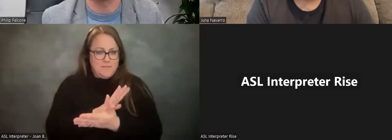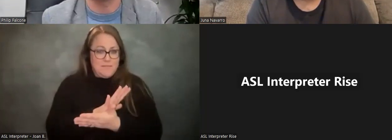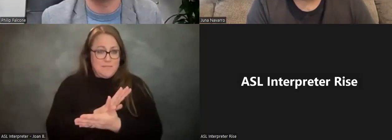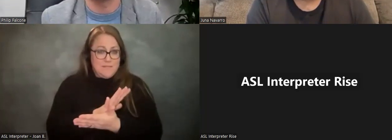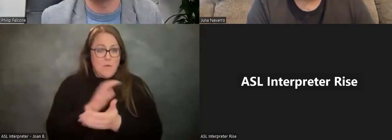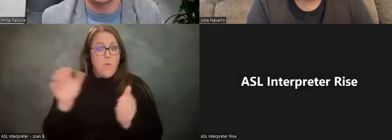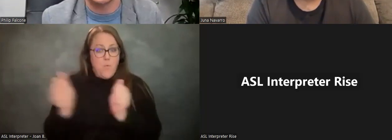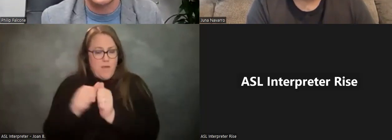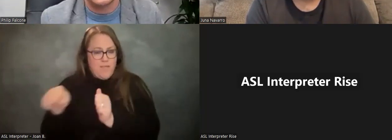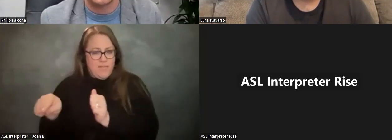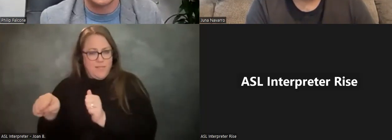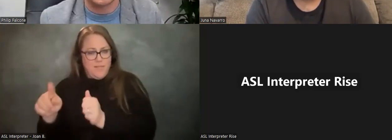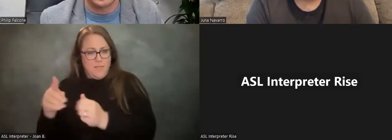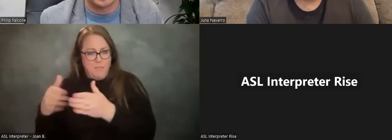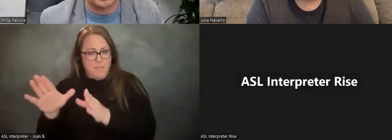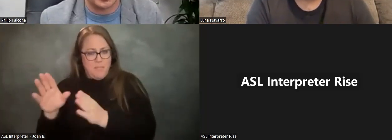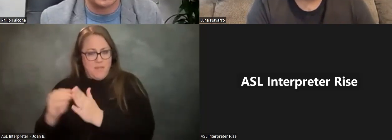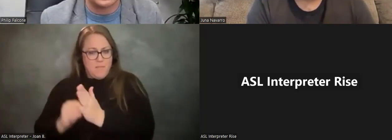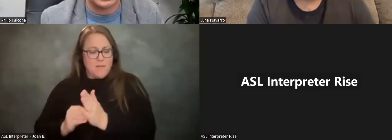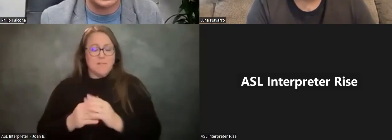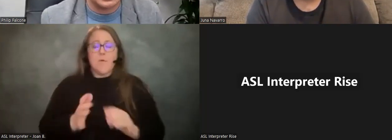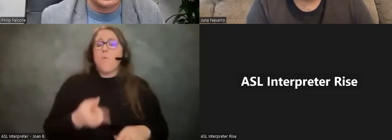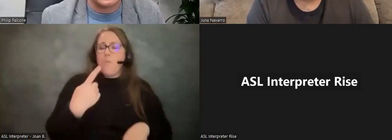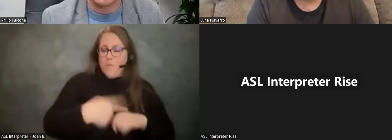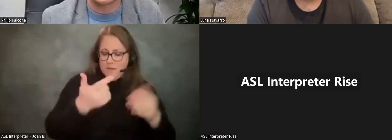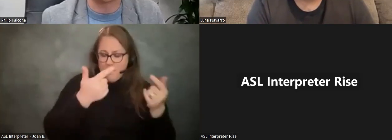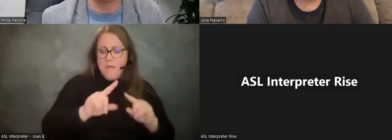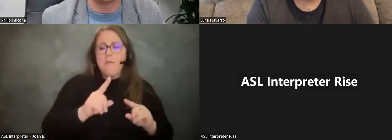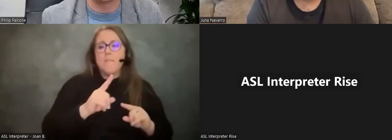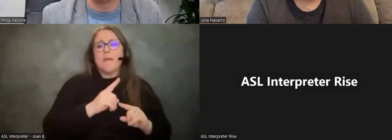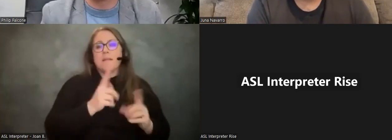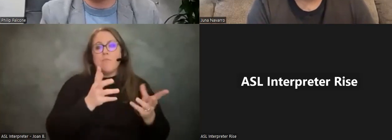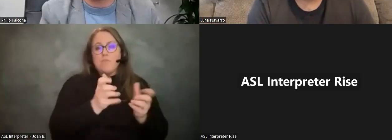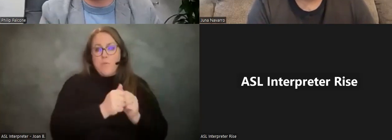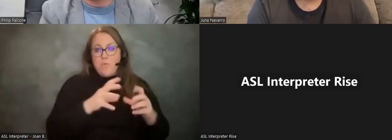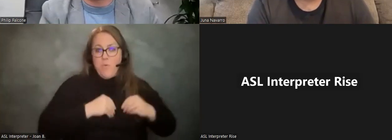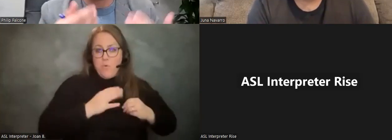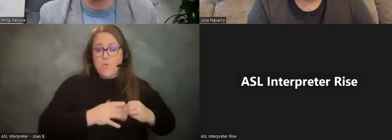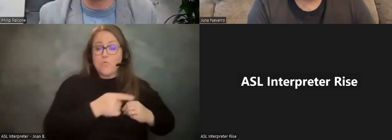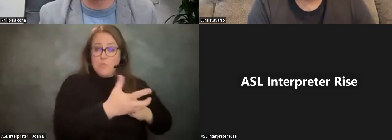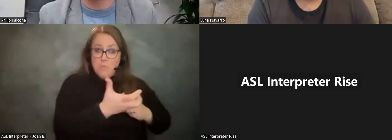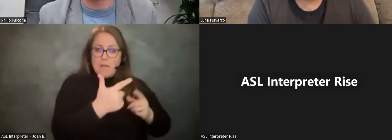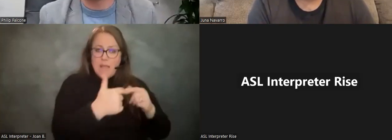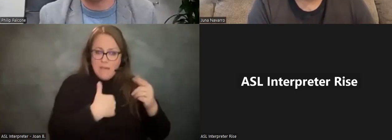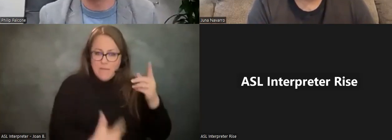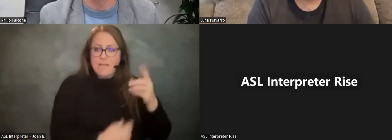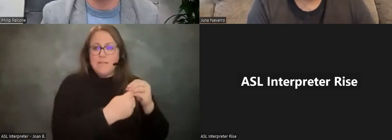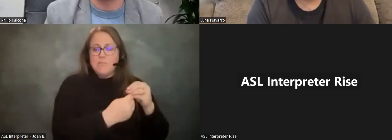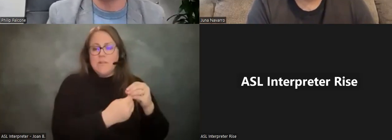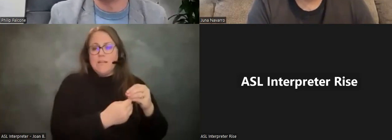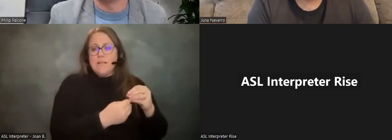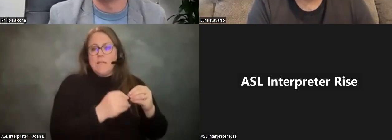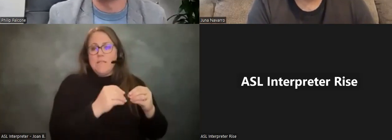For example, I worked on one mural where the property owner said that she wanted to have an addition to it that